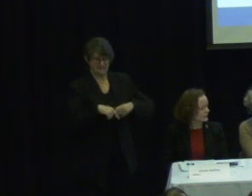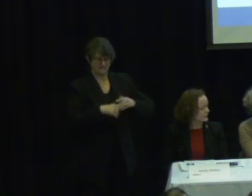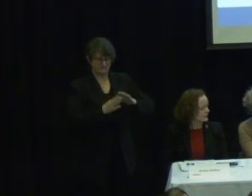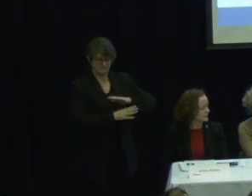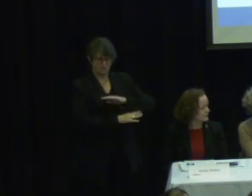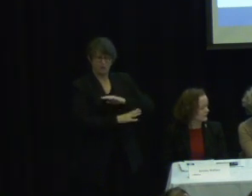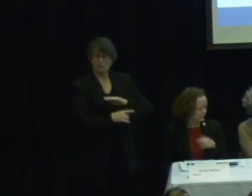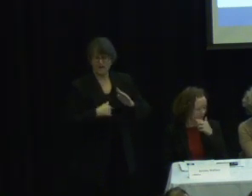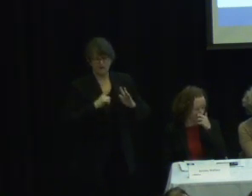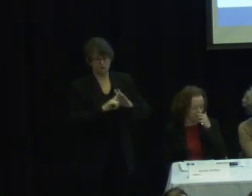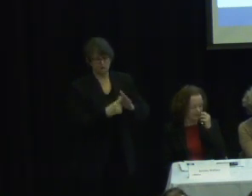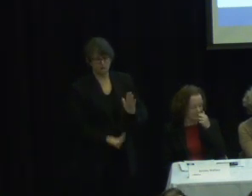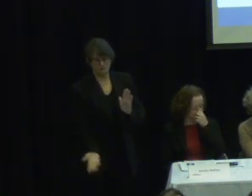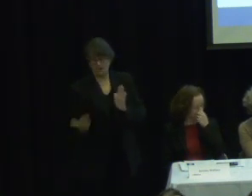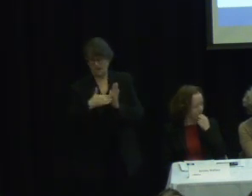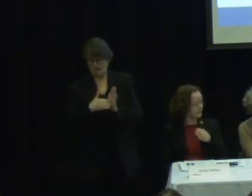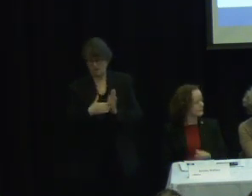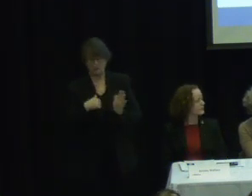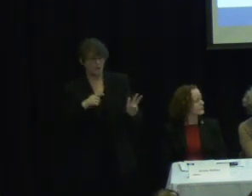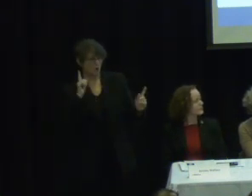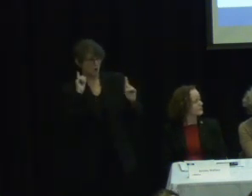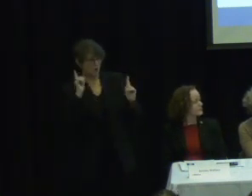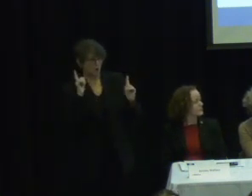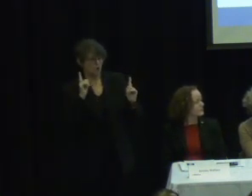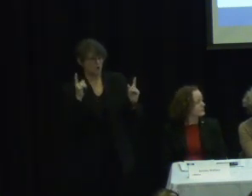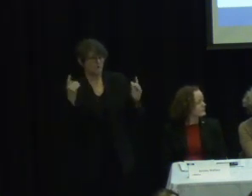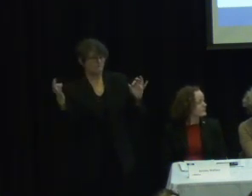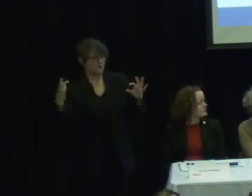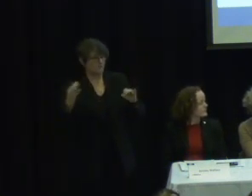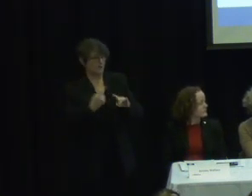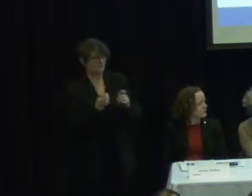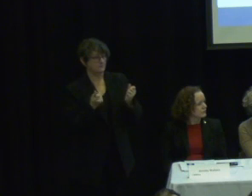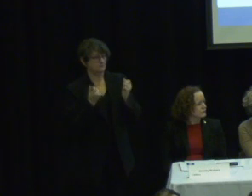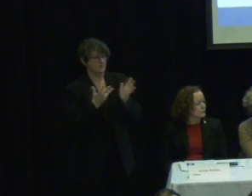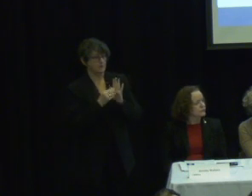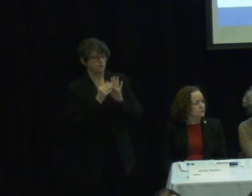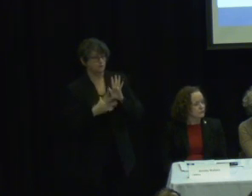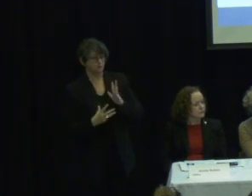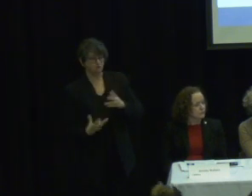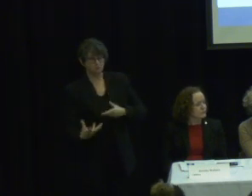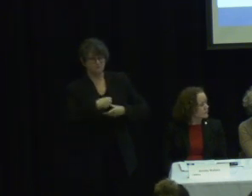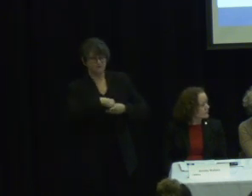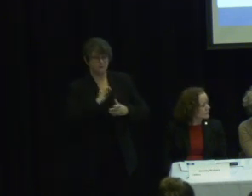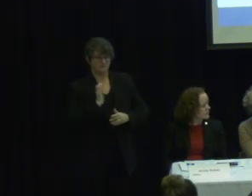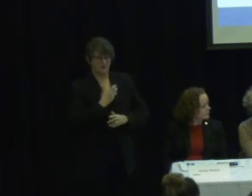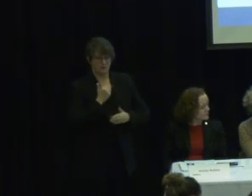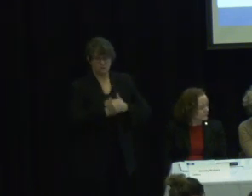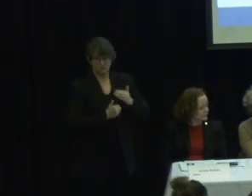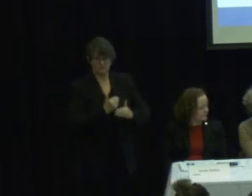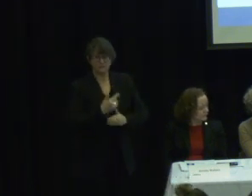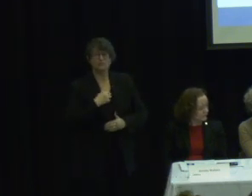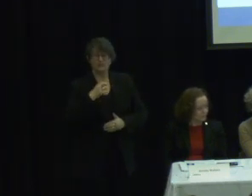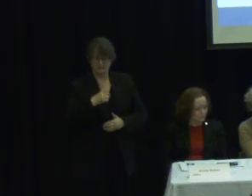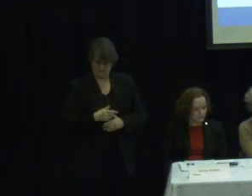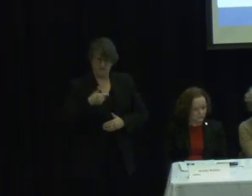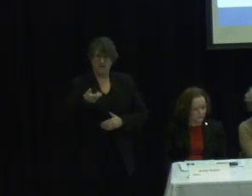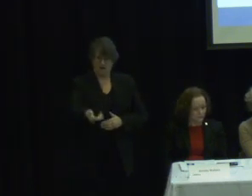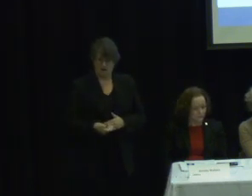from our students. And one of the reasons that we took a lot of feedback from our students that were involved in the process, so we didn't move forward with a hire in the